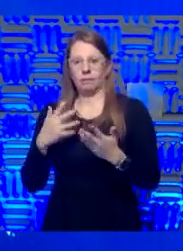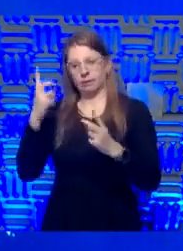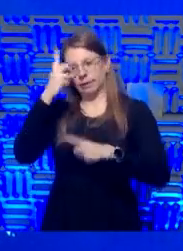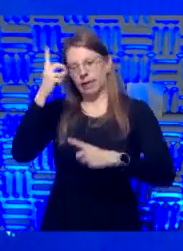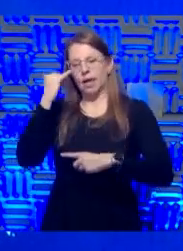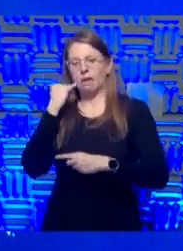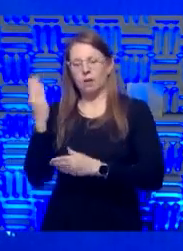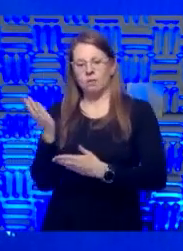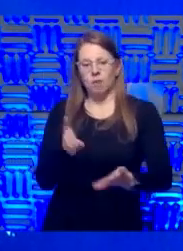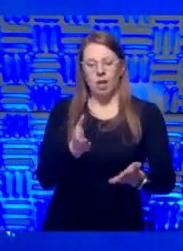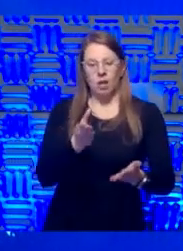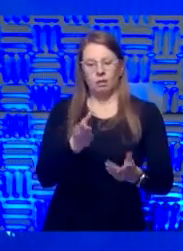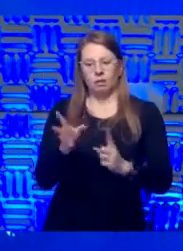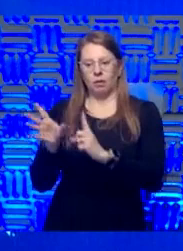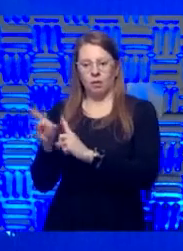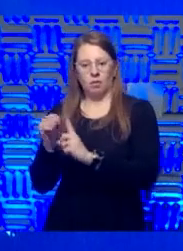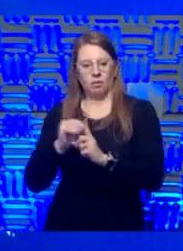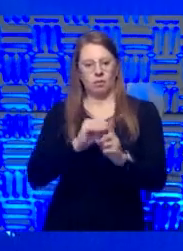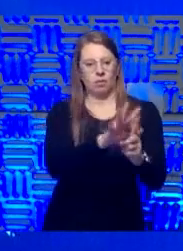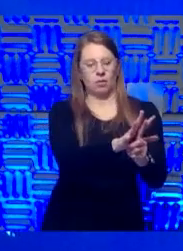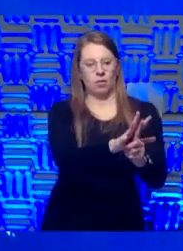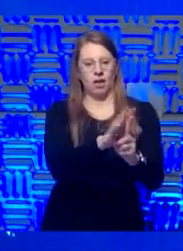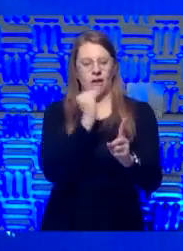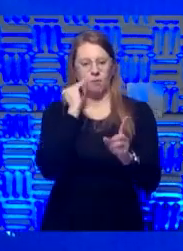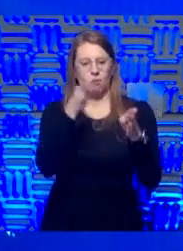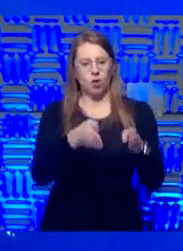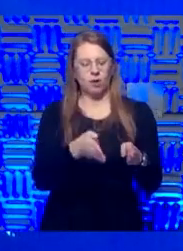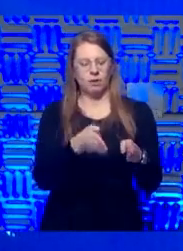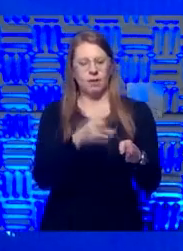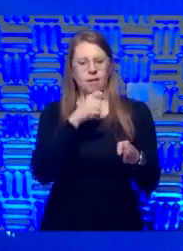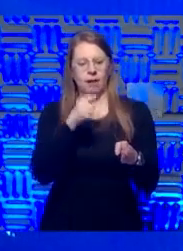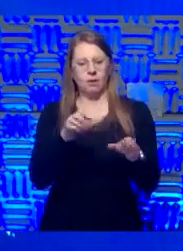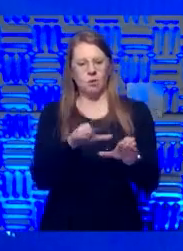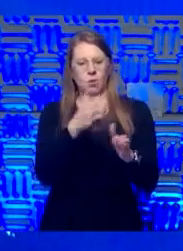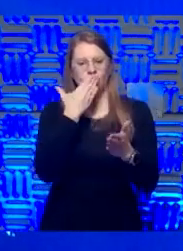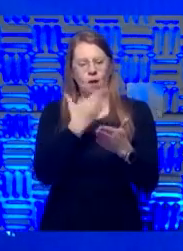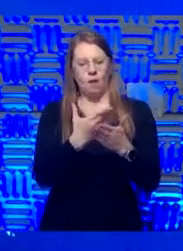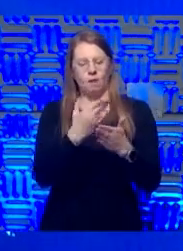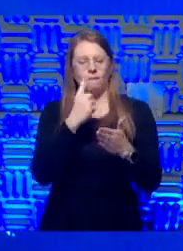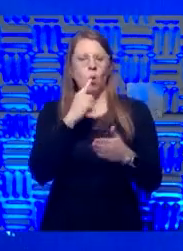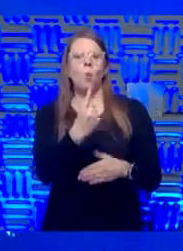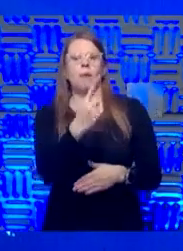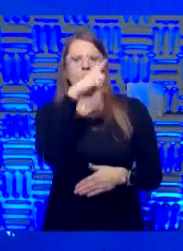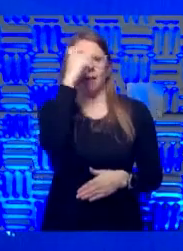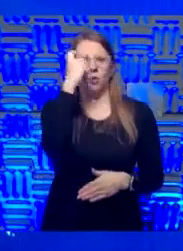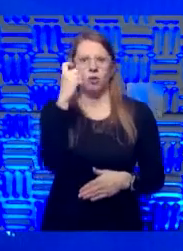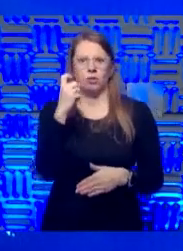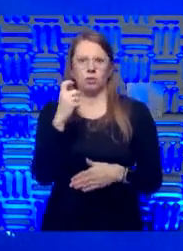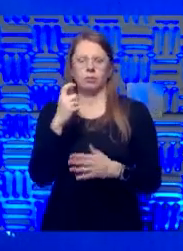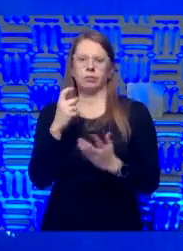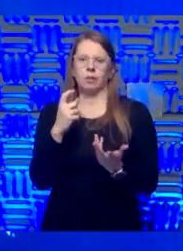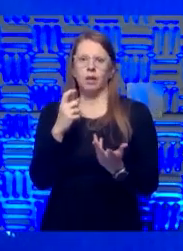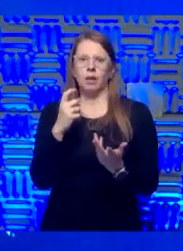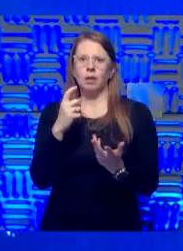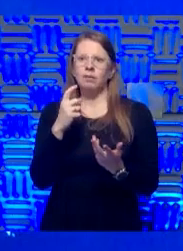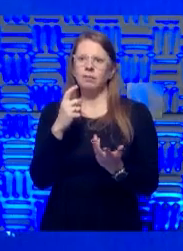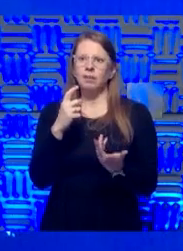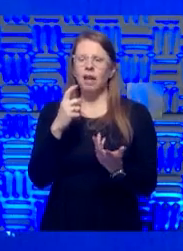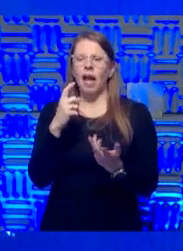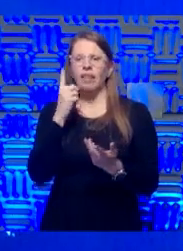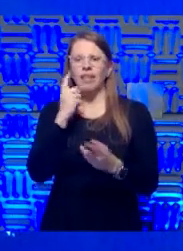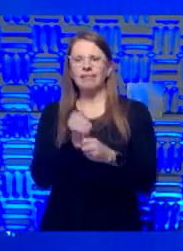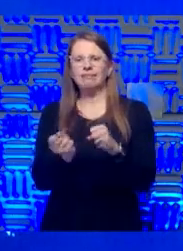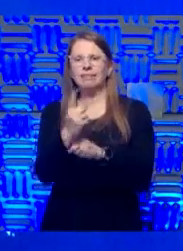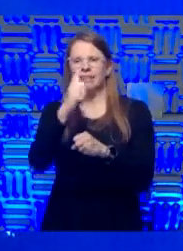price have you paid if that person doesn't do well at home for one summer? Because by next summer I really am pretty darn sure vaccination will